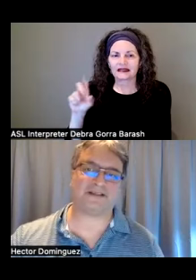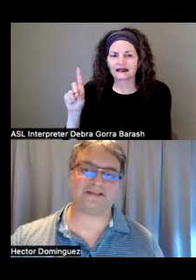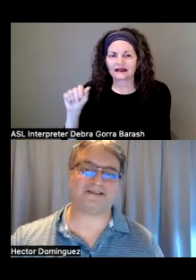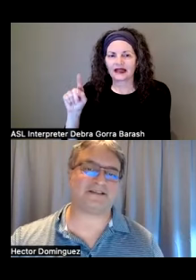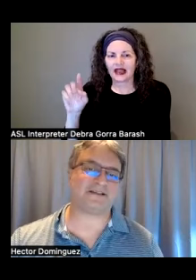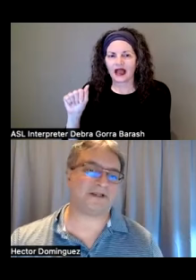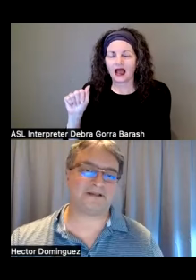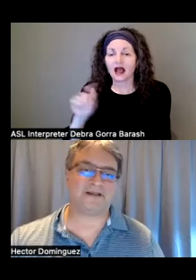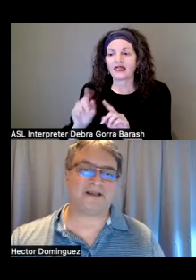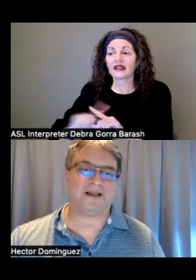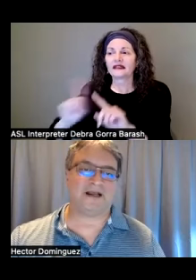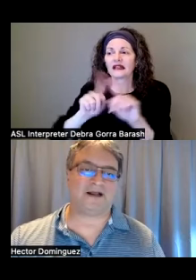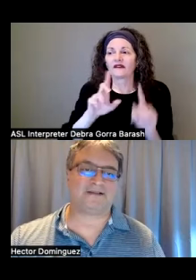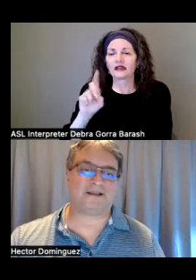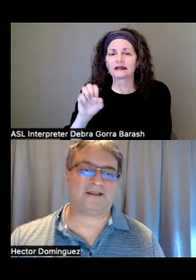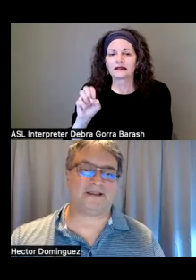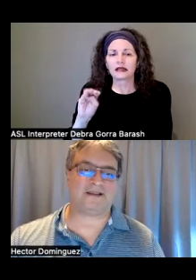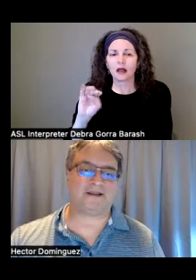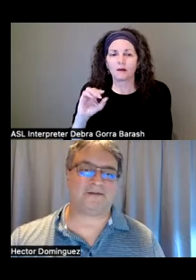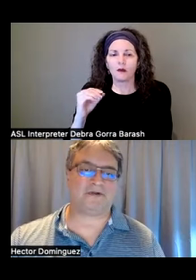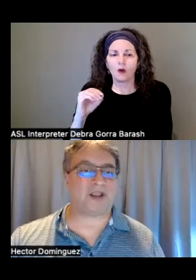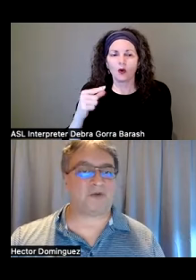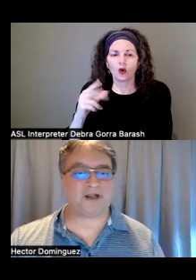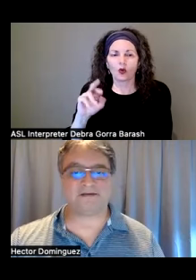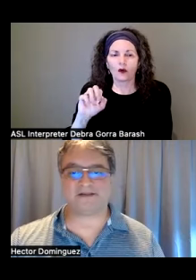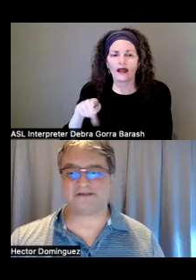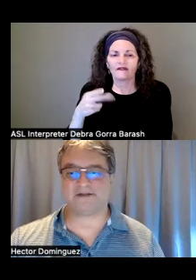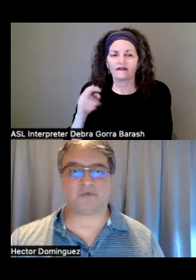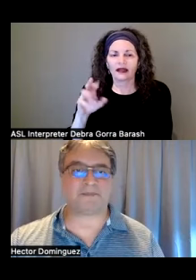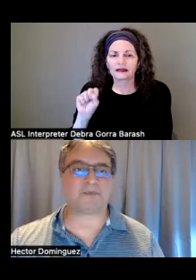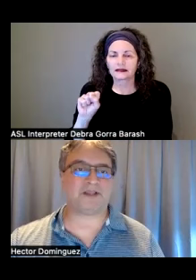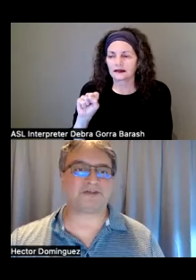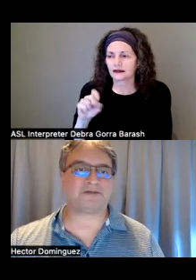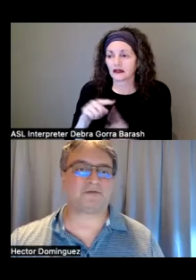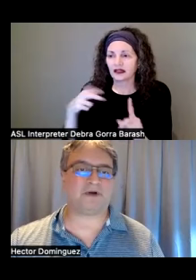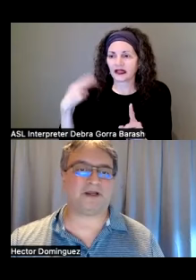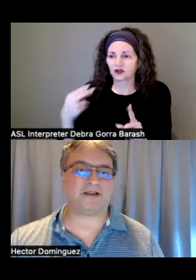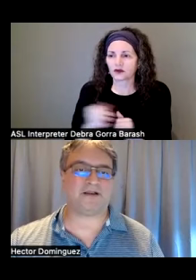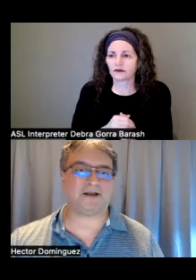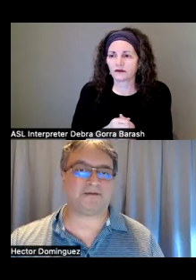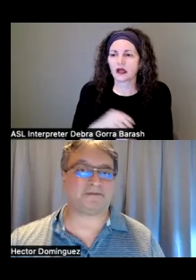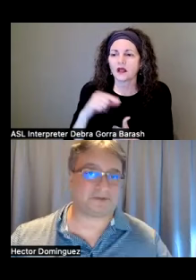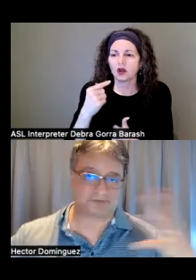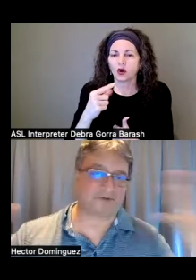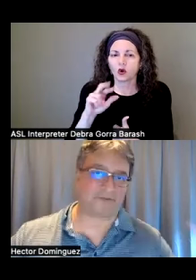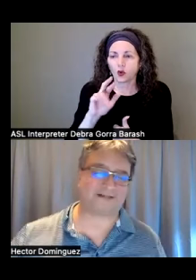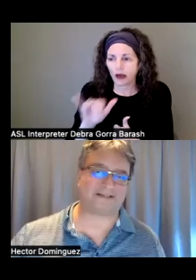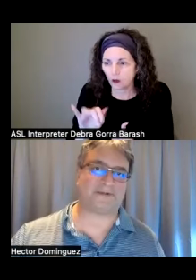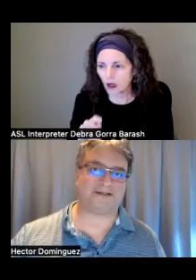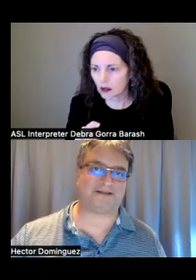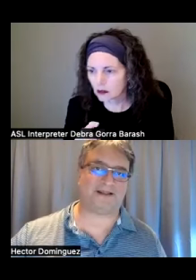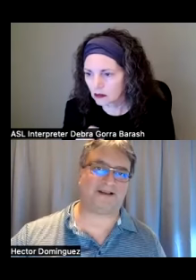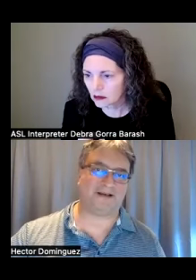of ethnicity, right? The gray one is the white population, while because we